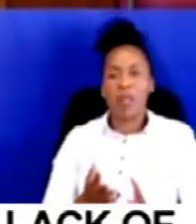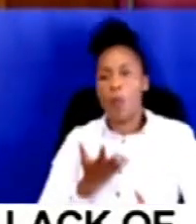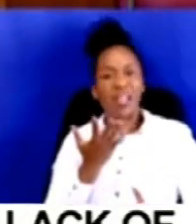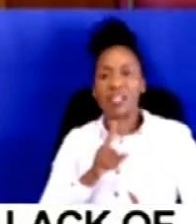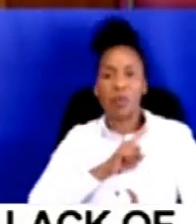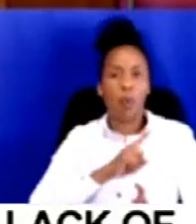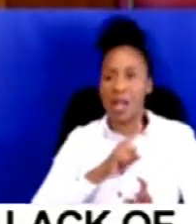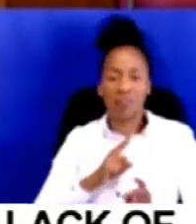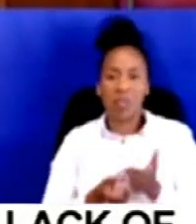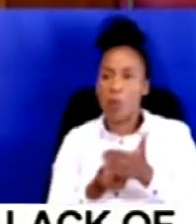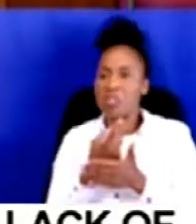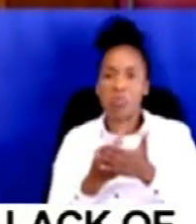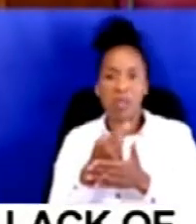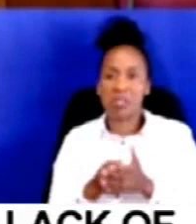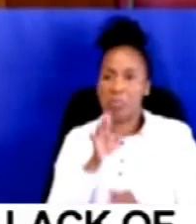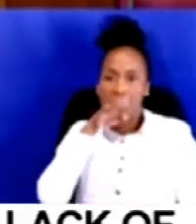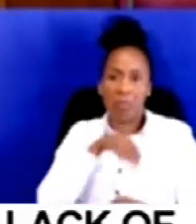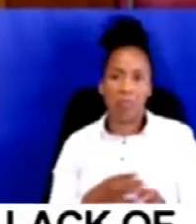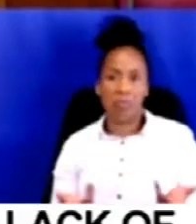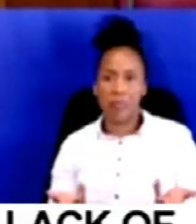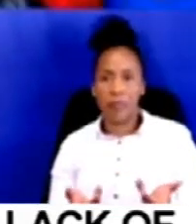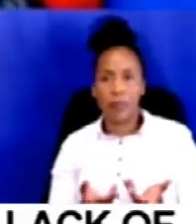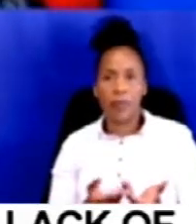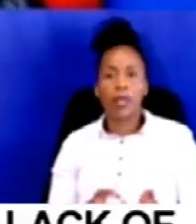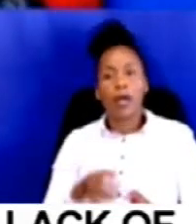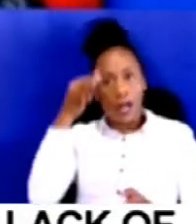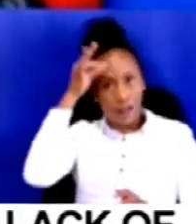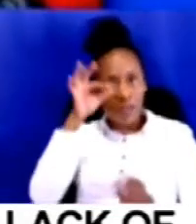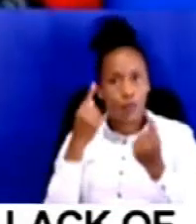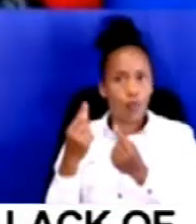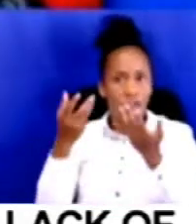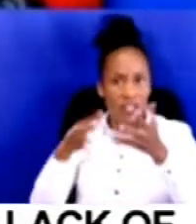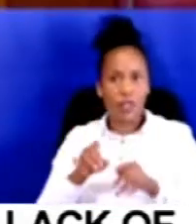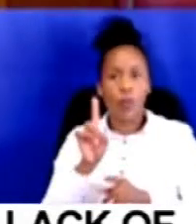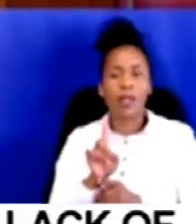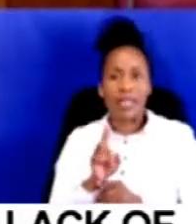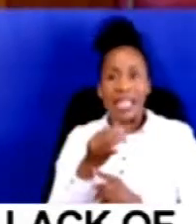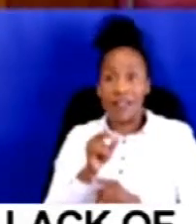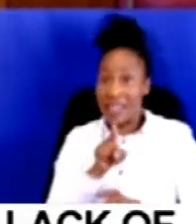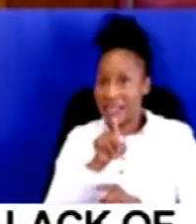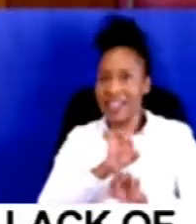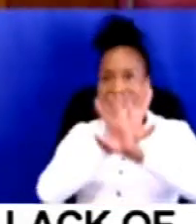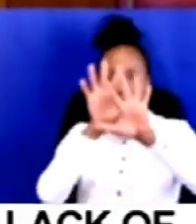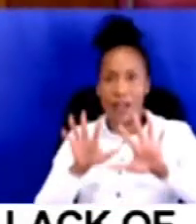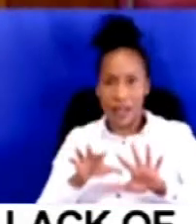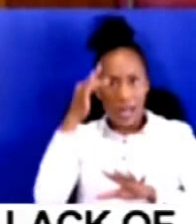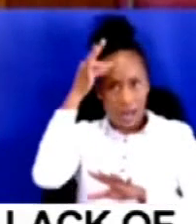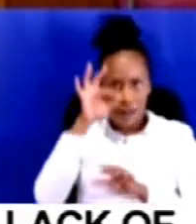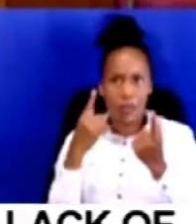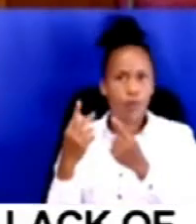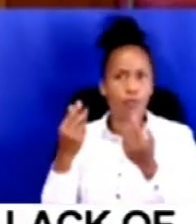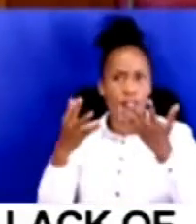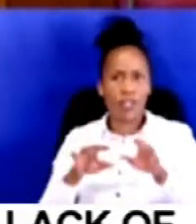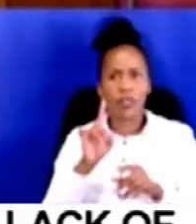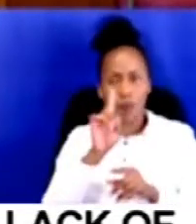consequence management. What has the government done? If you can clarify there, what has the government done or